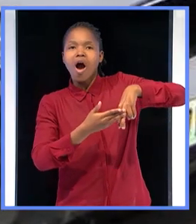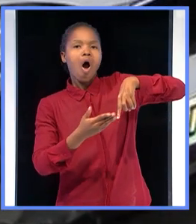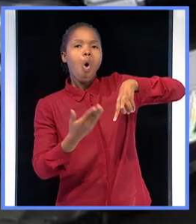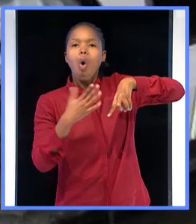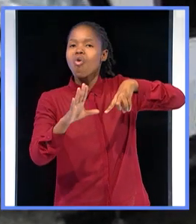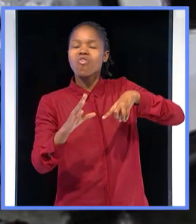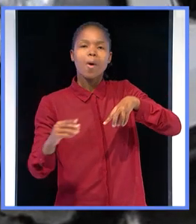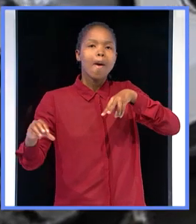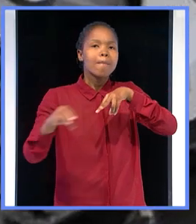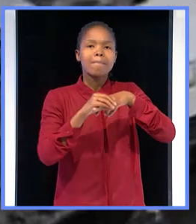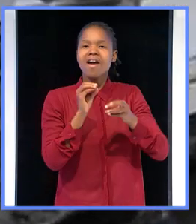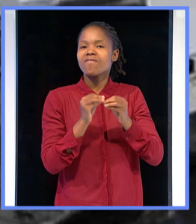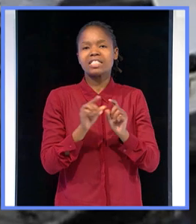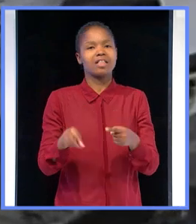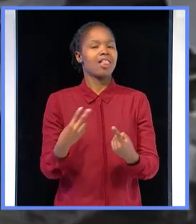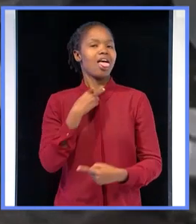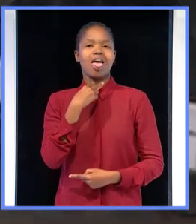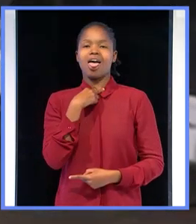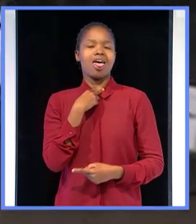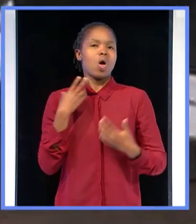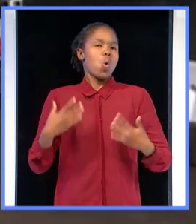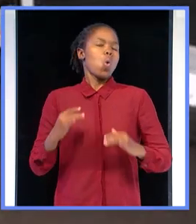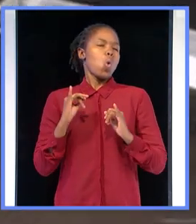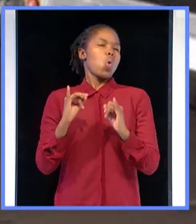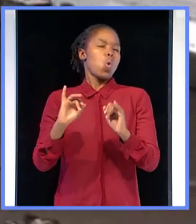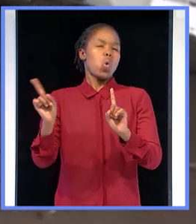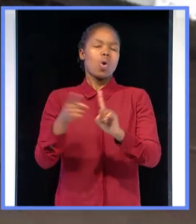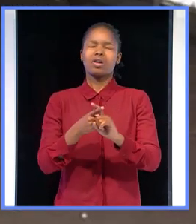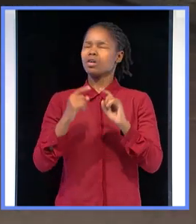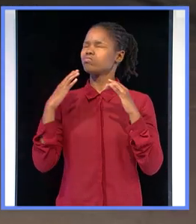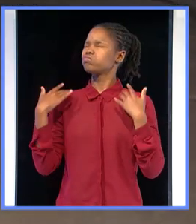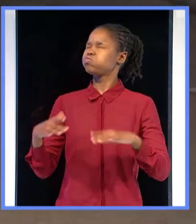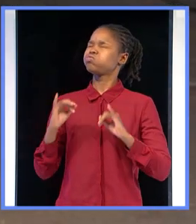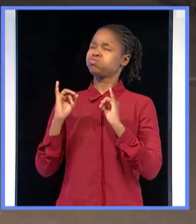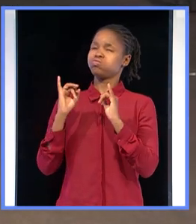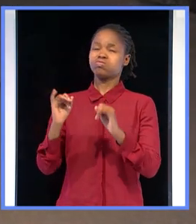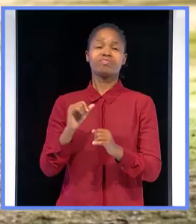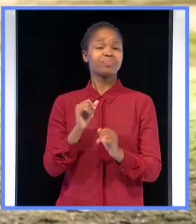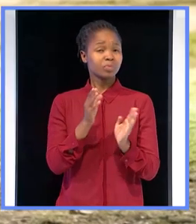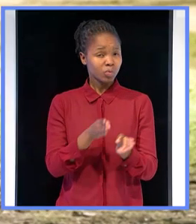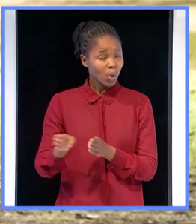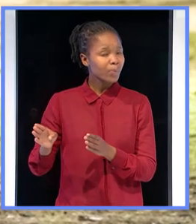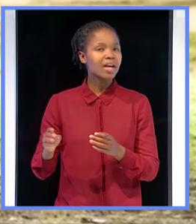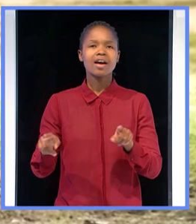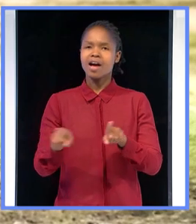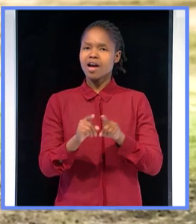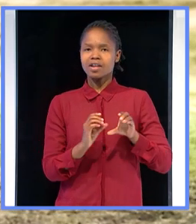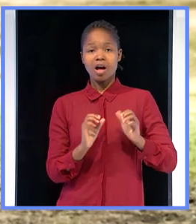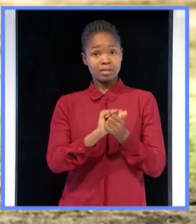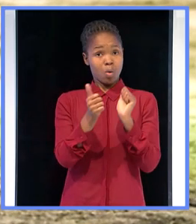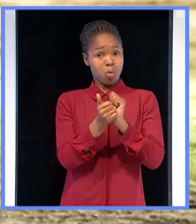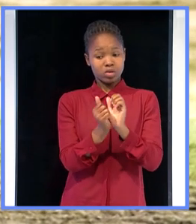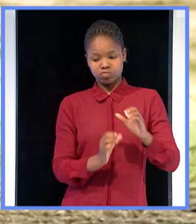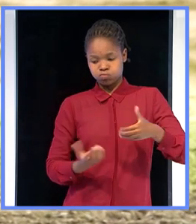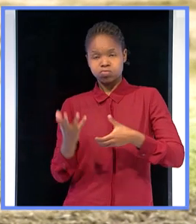it. Wow. So they was lying next to me even. Oh my goodness. Yes. All right. So then you play rugby, right?